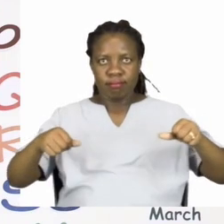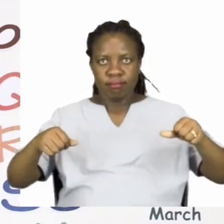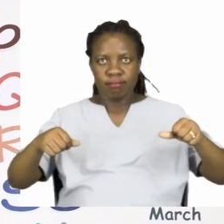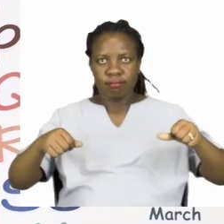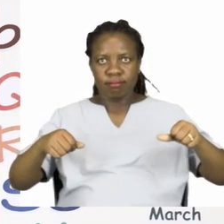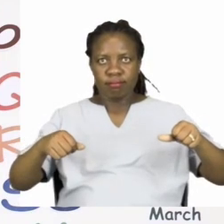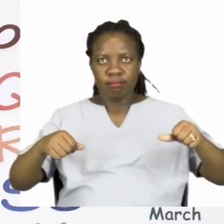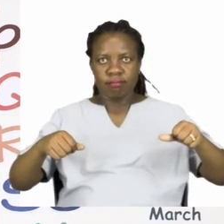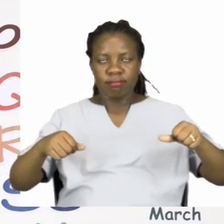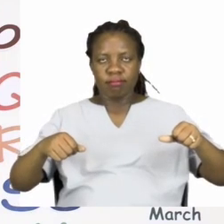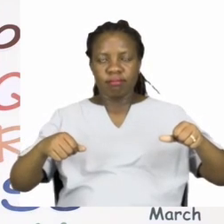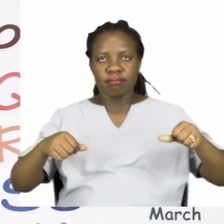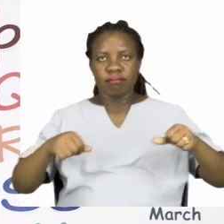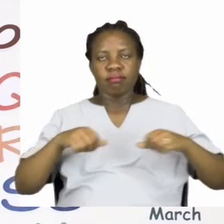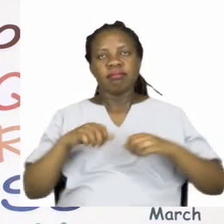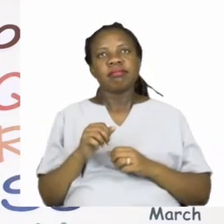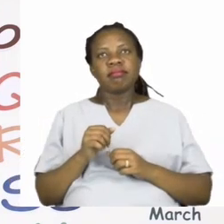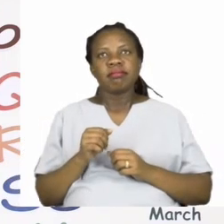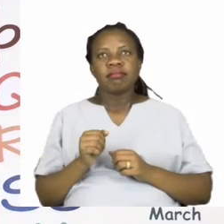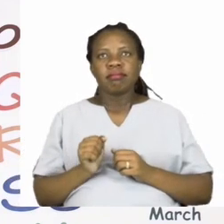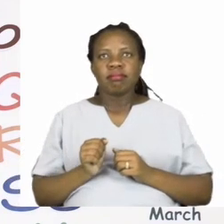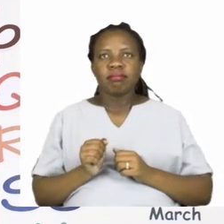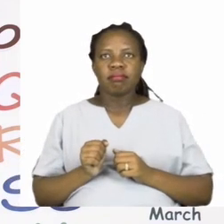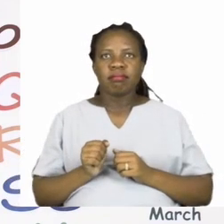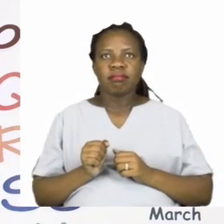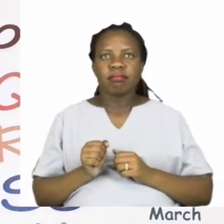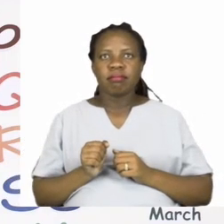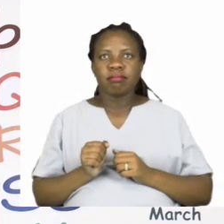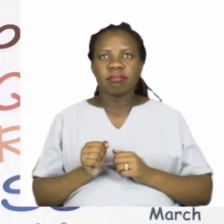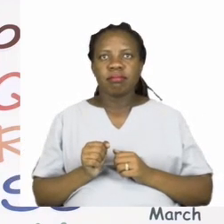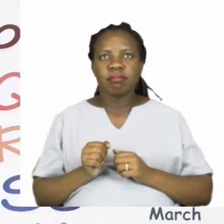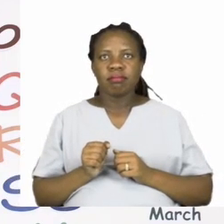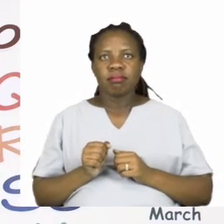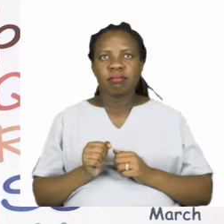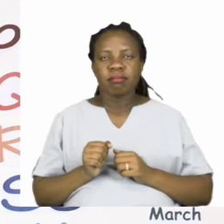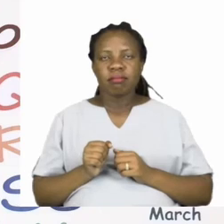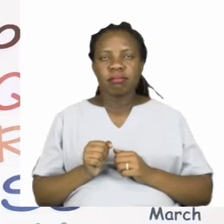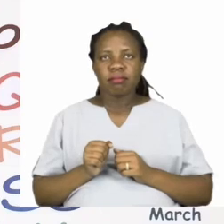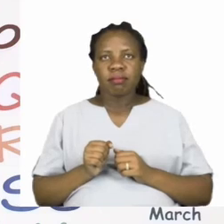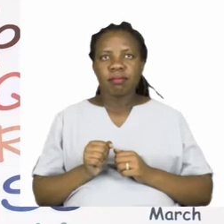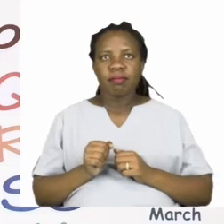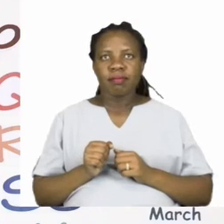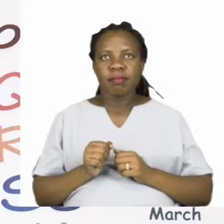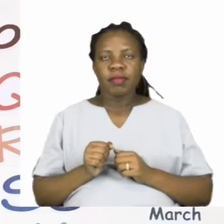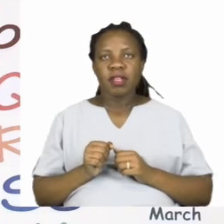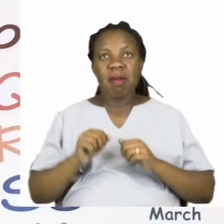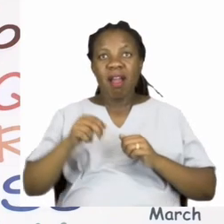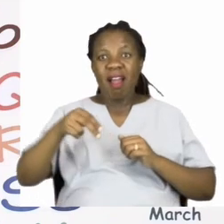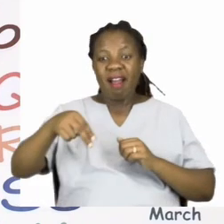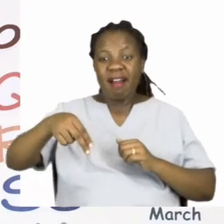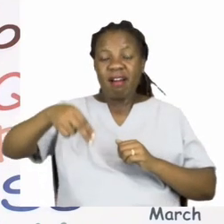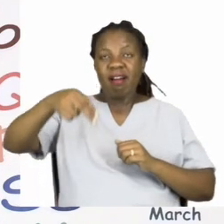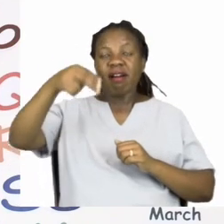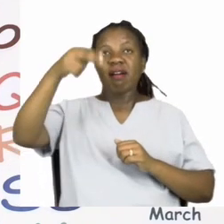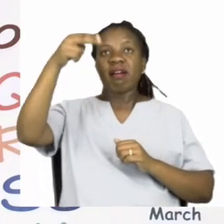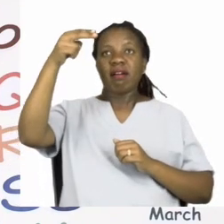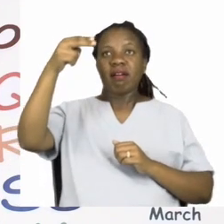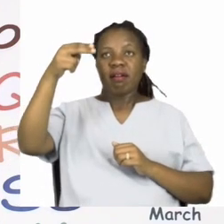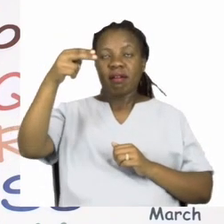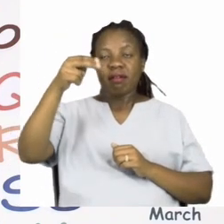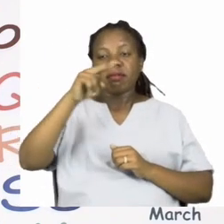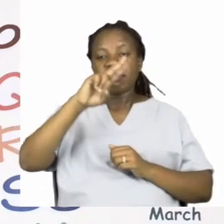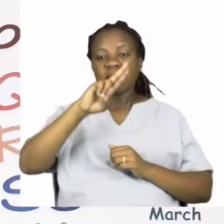ruler. Then if they ask you how high it is, you are going to look for